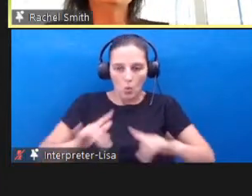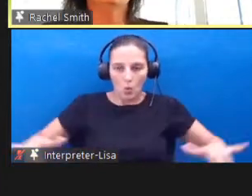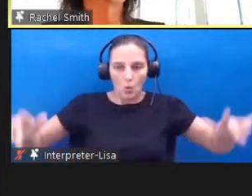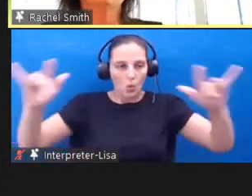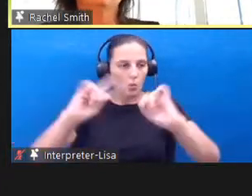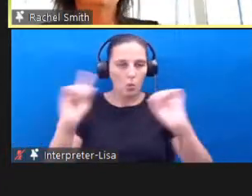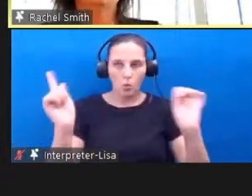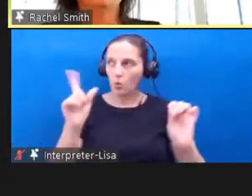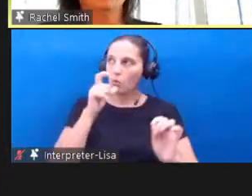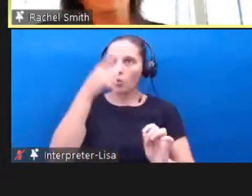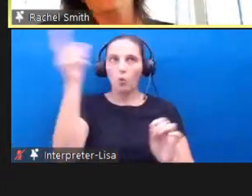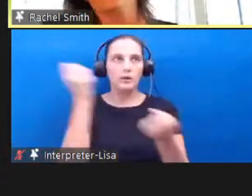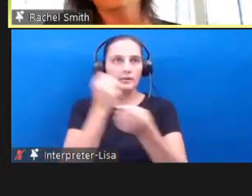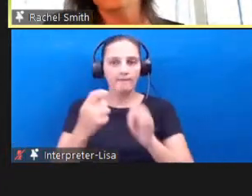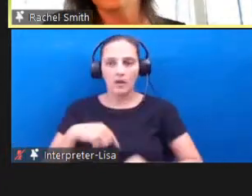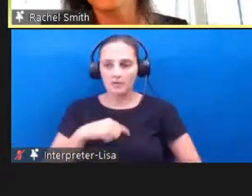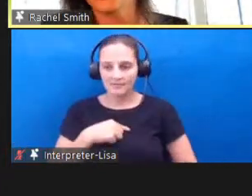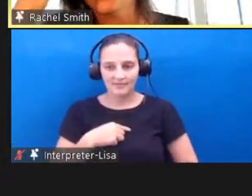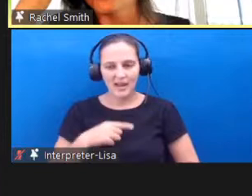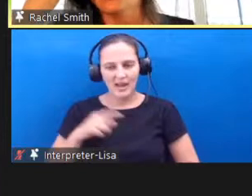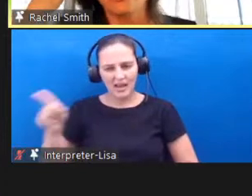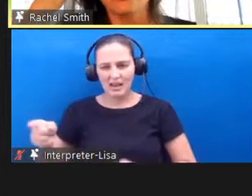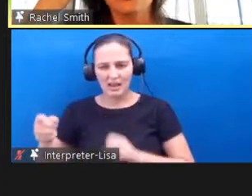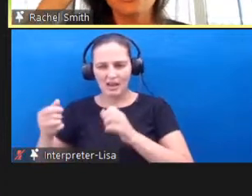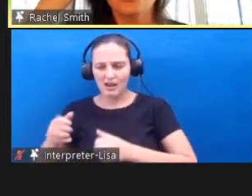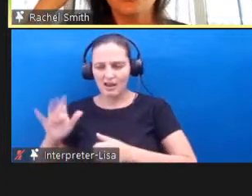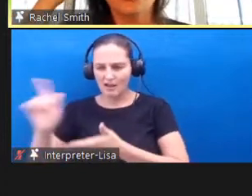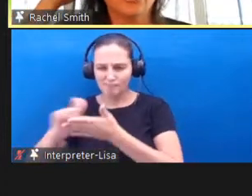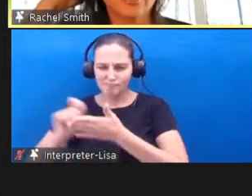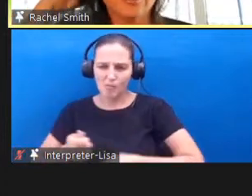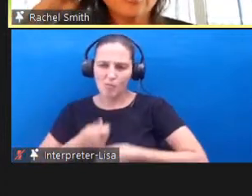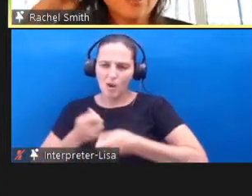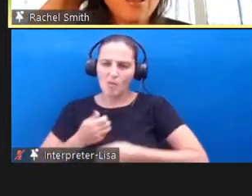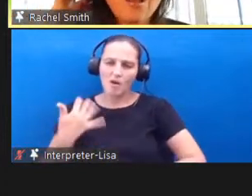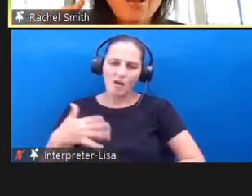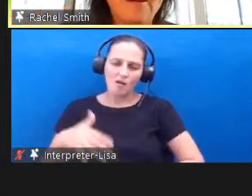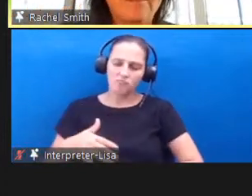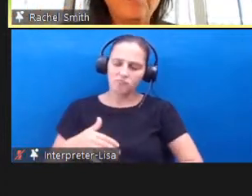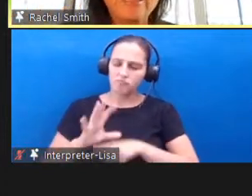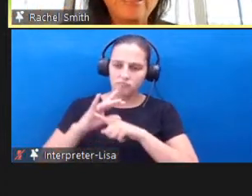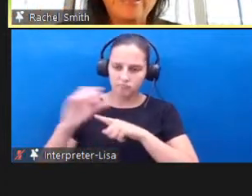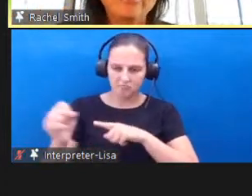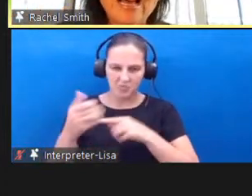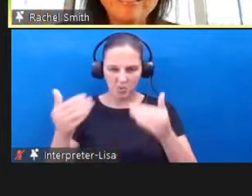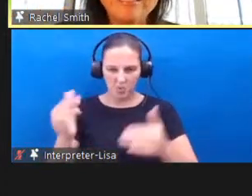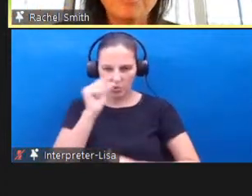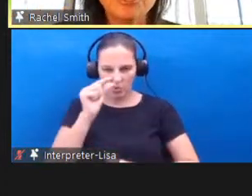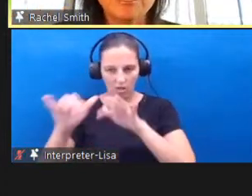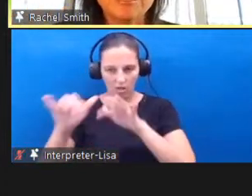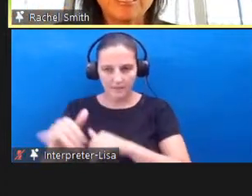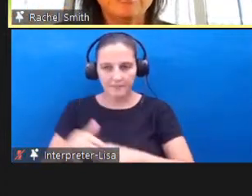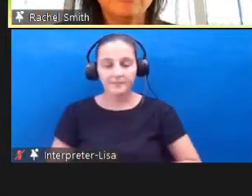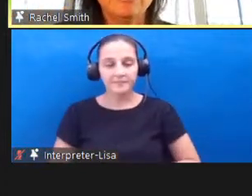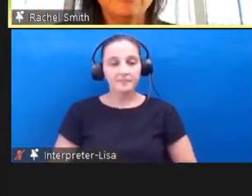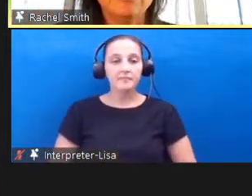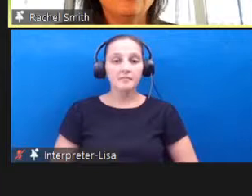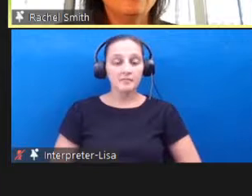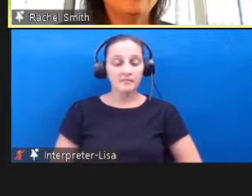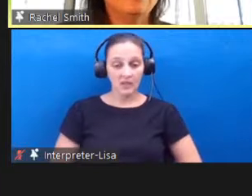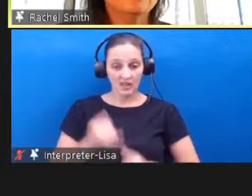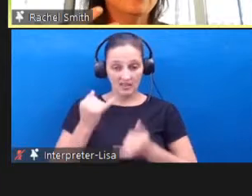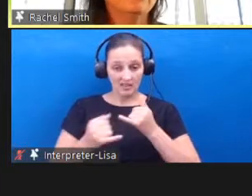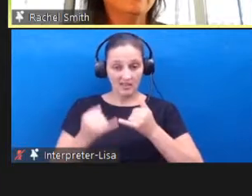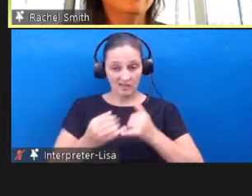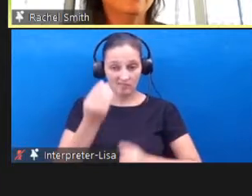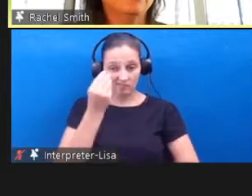so he talks about this. He's so poetic. I couldn't do it justice. So I encourage you to Google this. And the last thing I'm just going to say